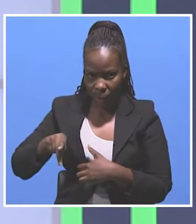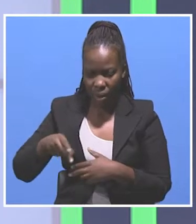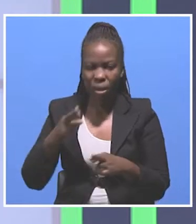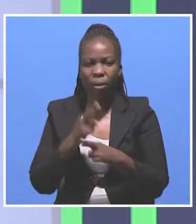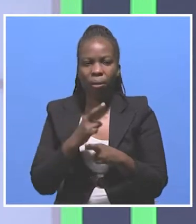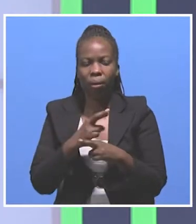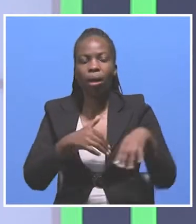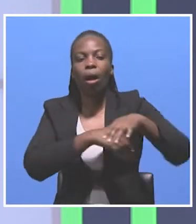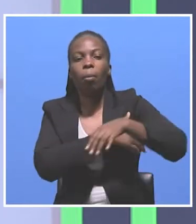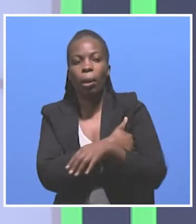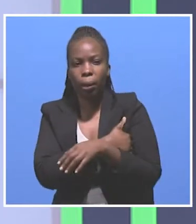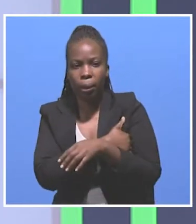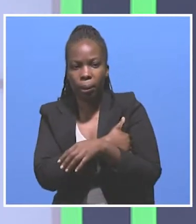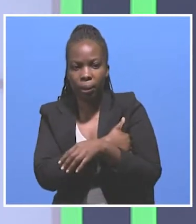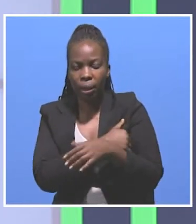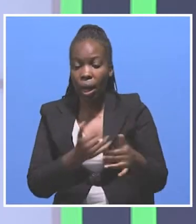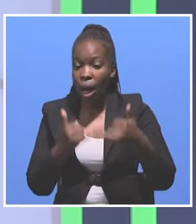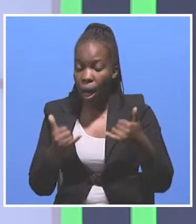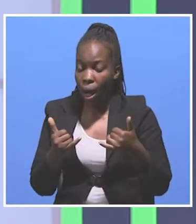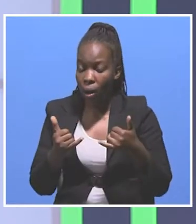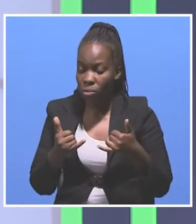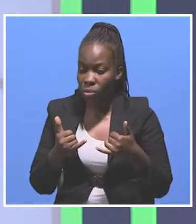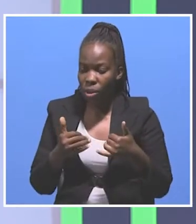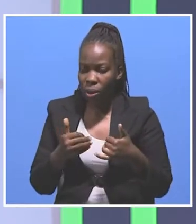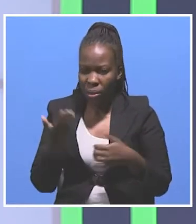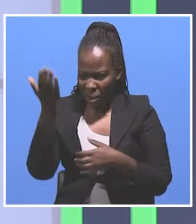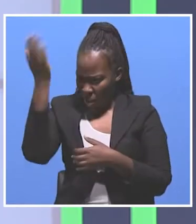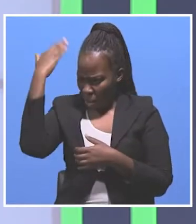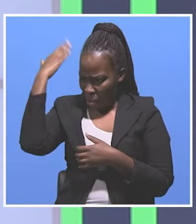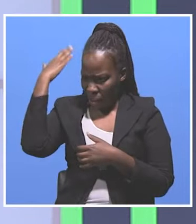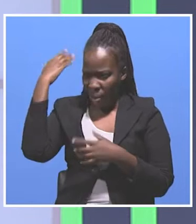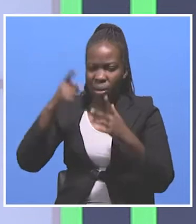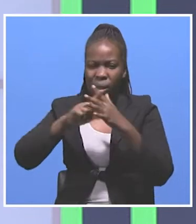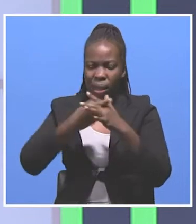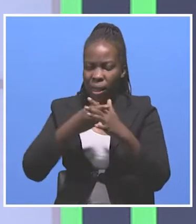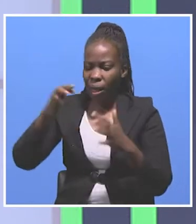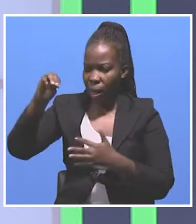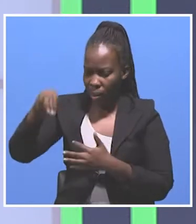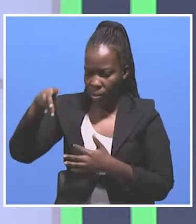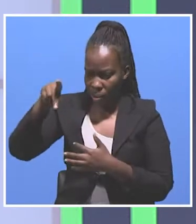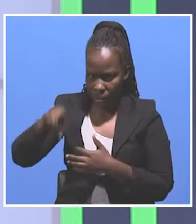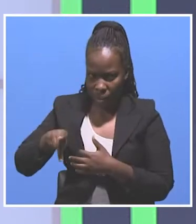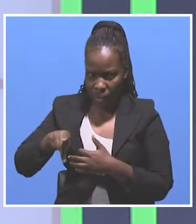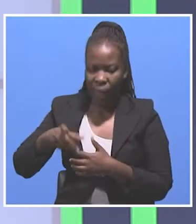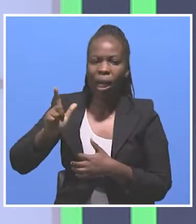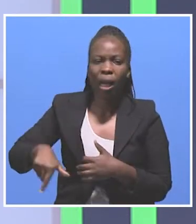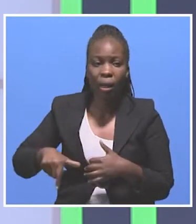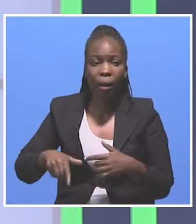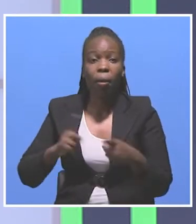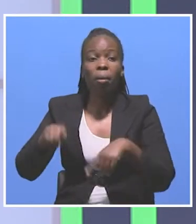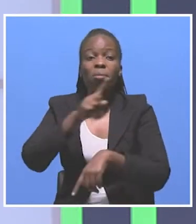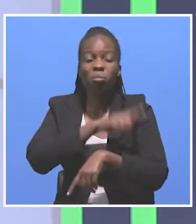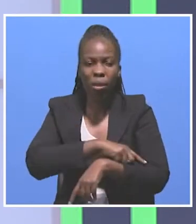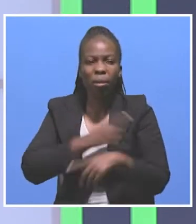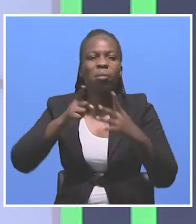puberty nowadays has even gone low. Before it was 14, 15 years. Nowadays, we have pubertal